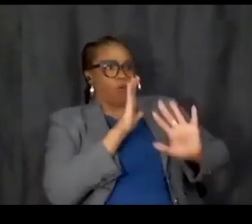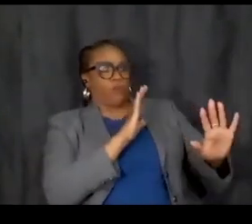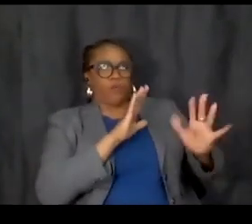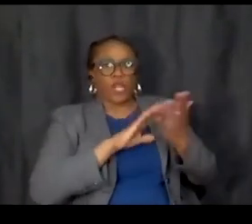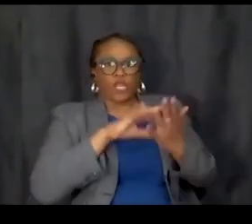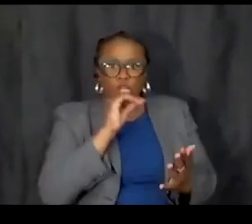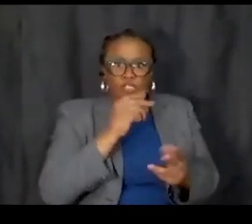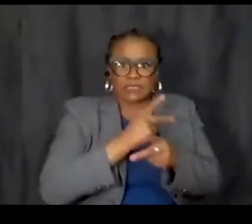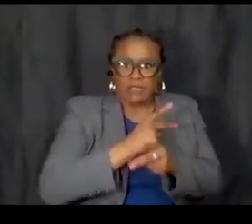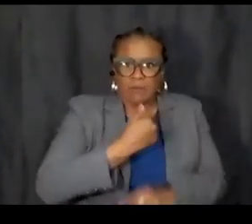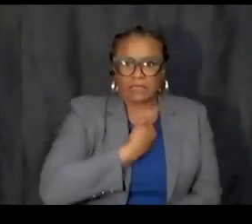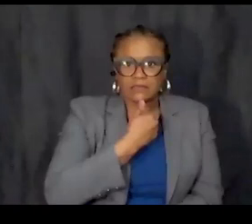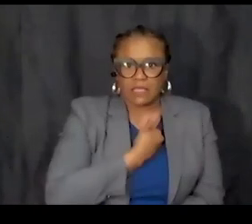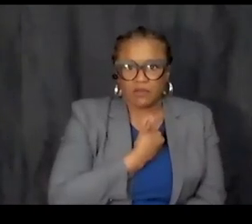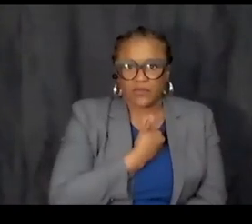here.